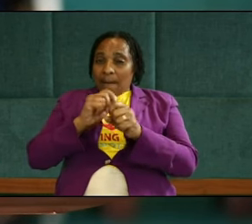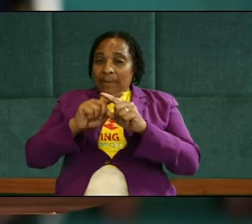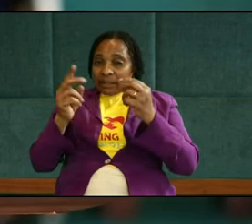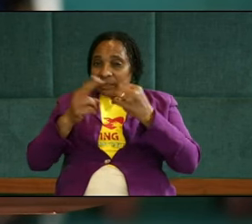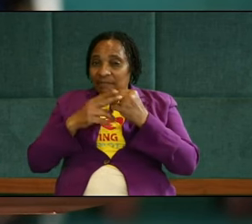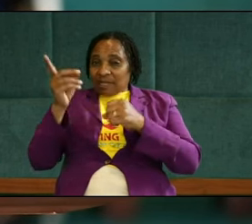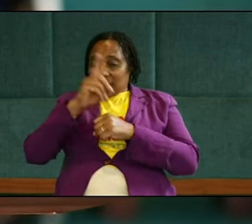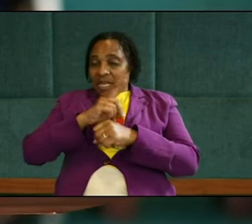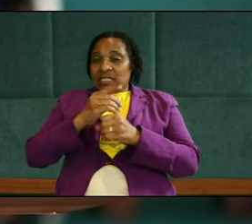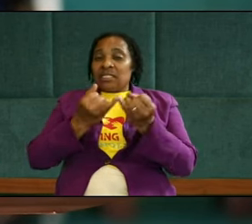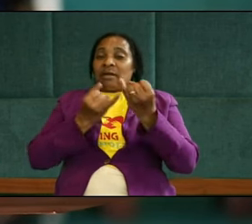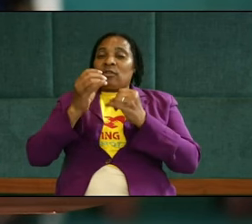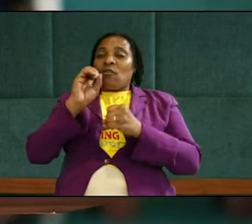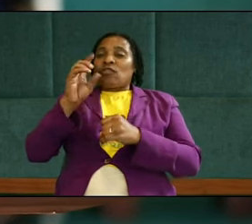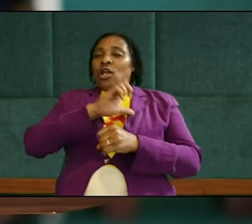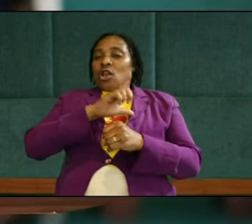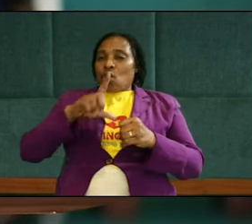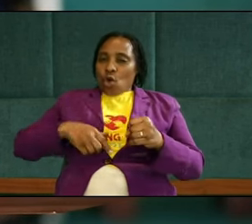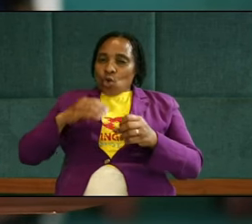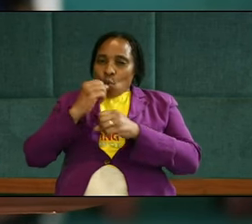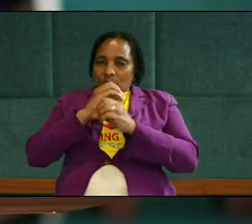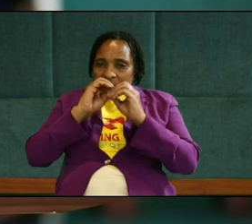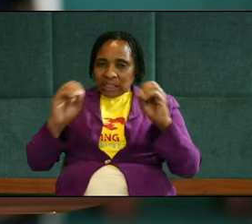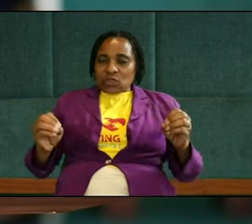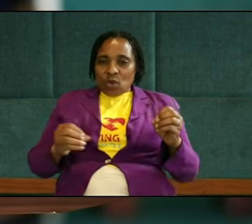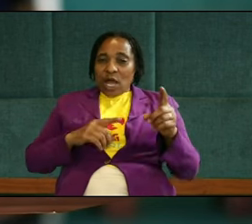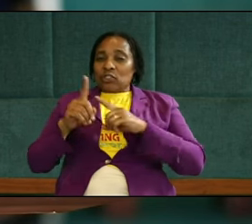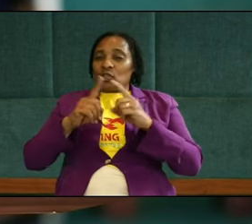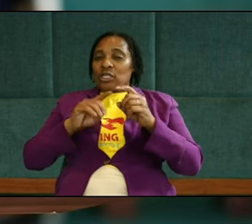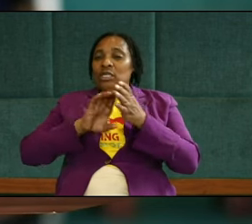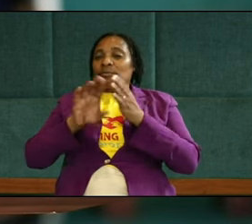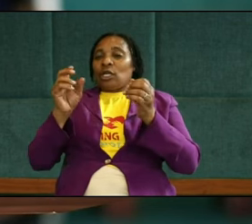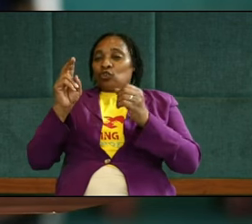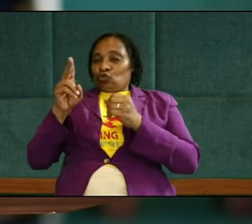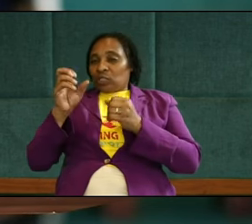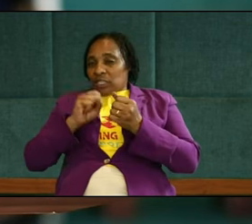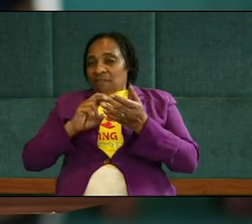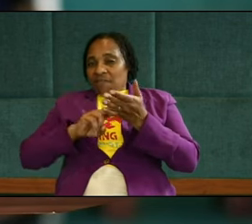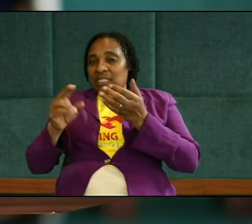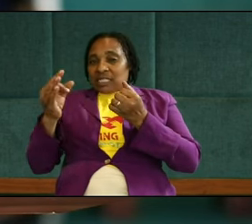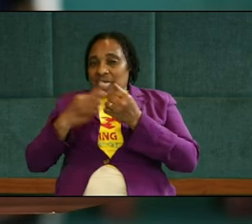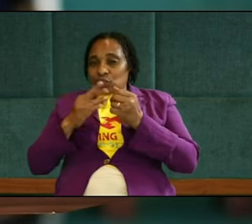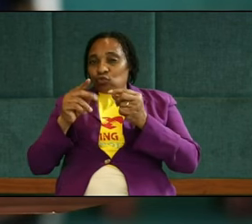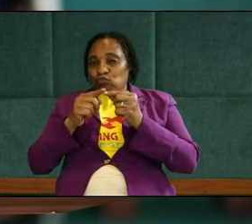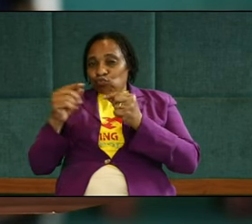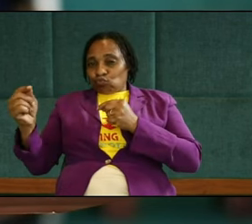the Lord your God. In it you shall do no work." Exodus 28:10.